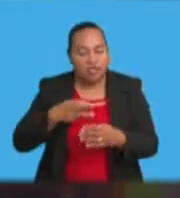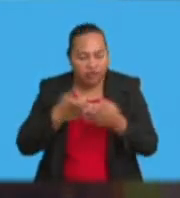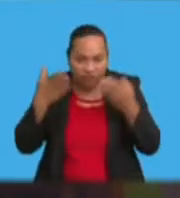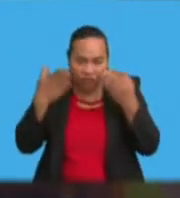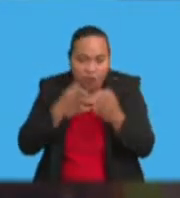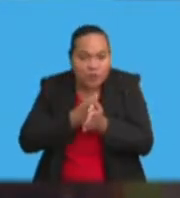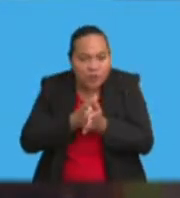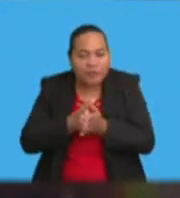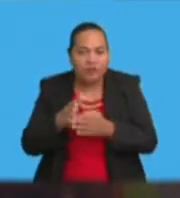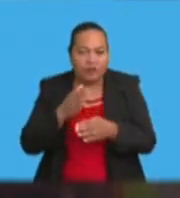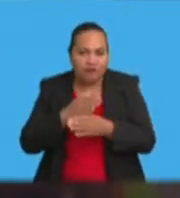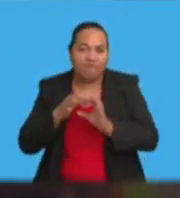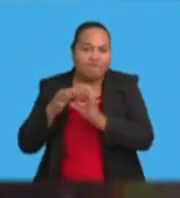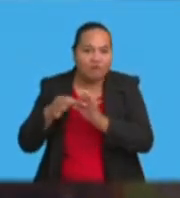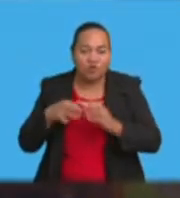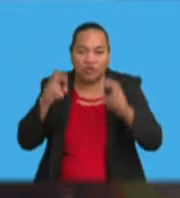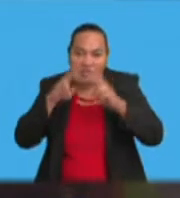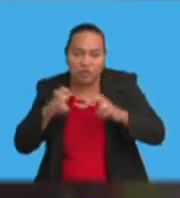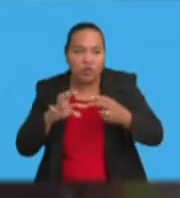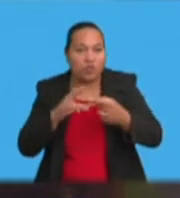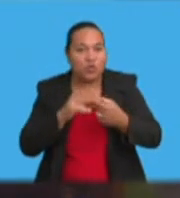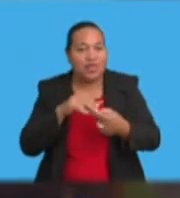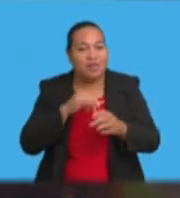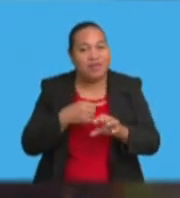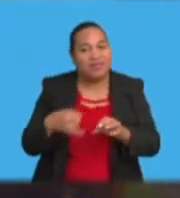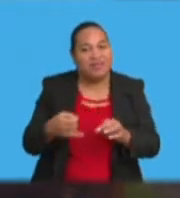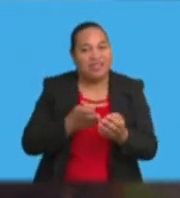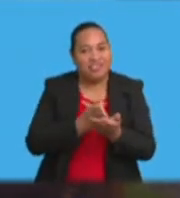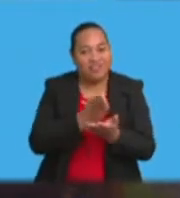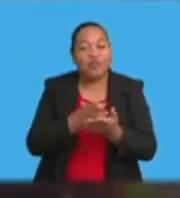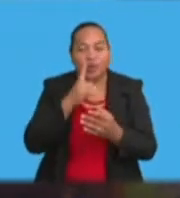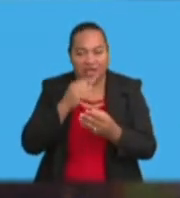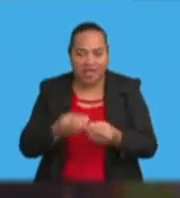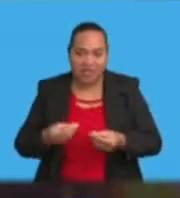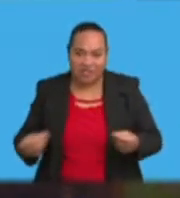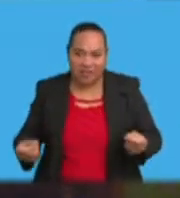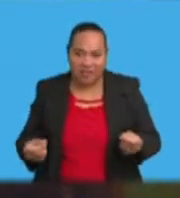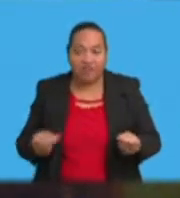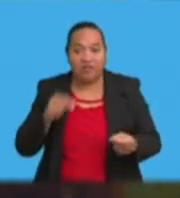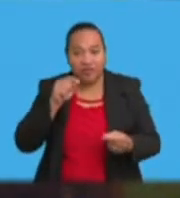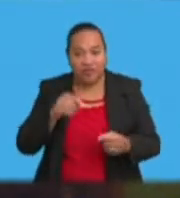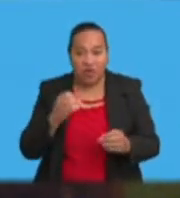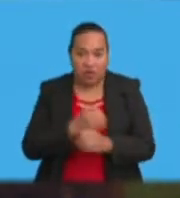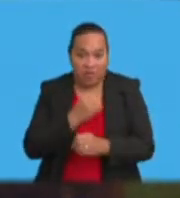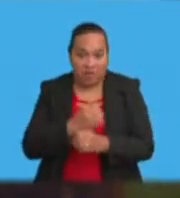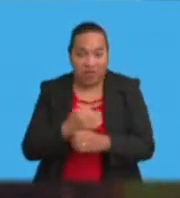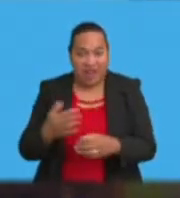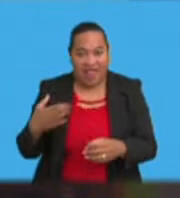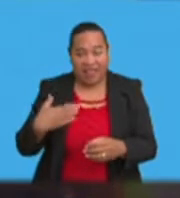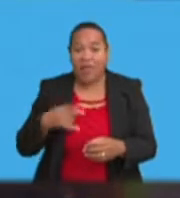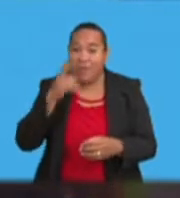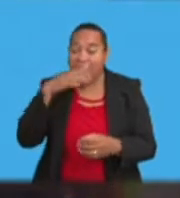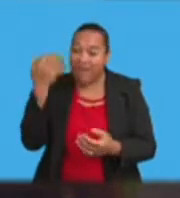to working extensively with the Ministry of Health and Medical Services so we can try to address the issue of occupational health. People have the right to know